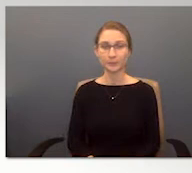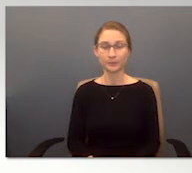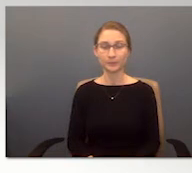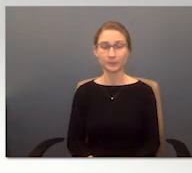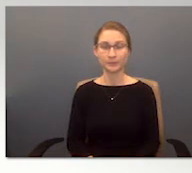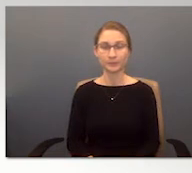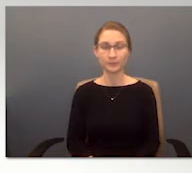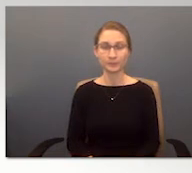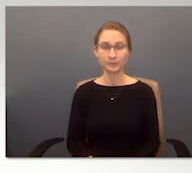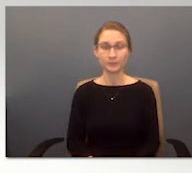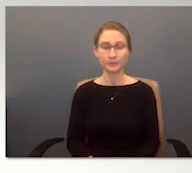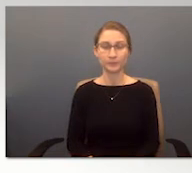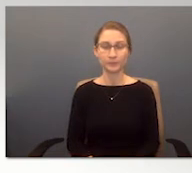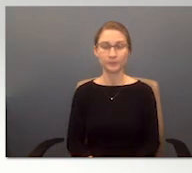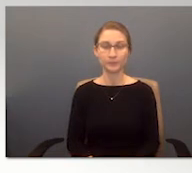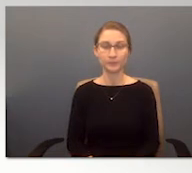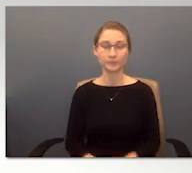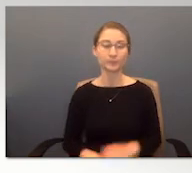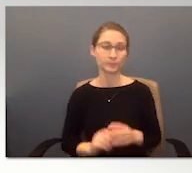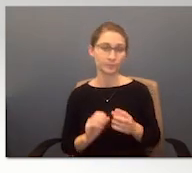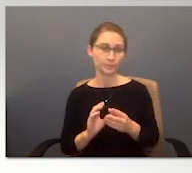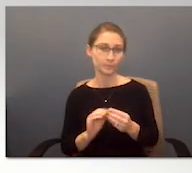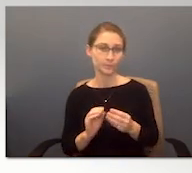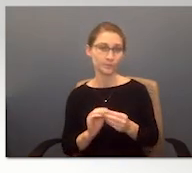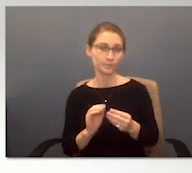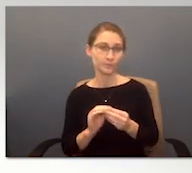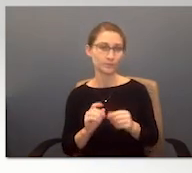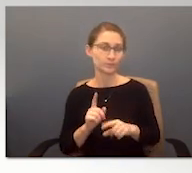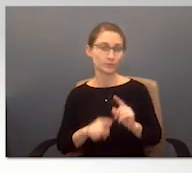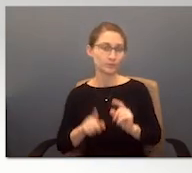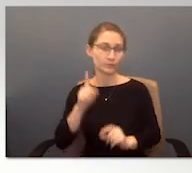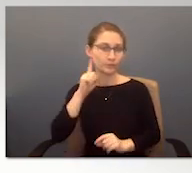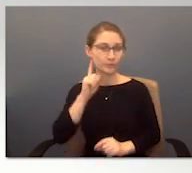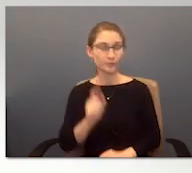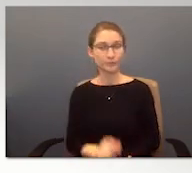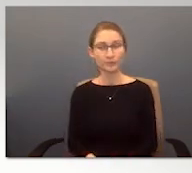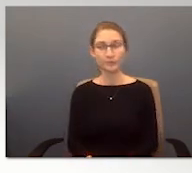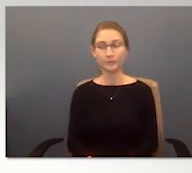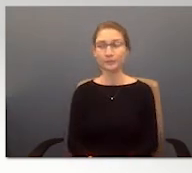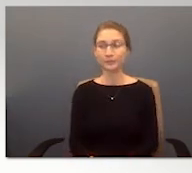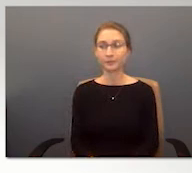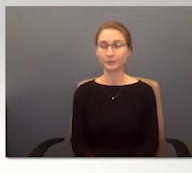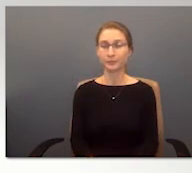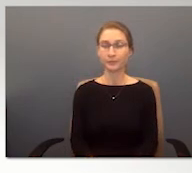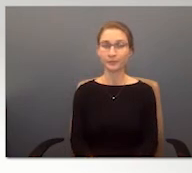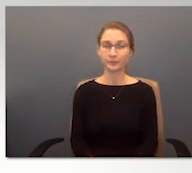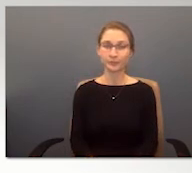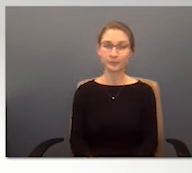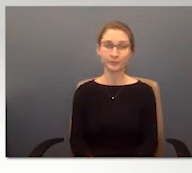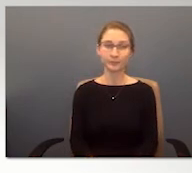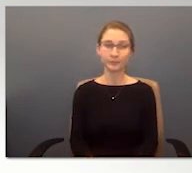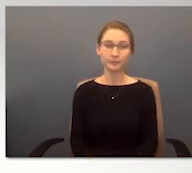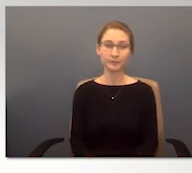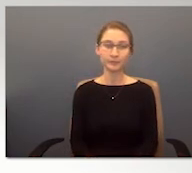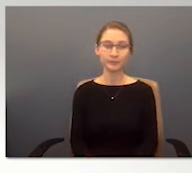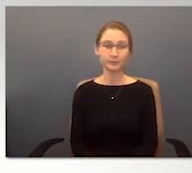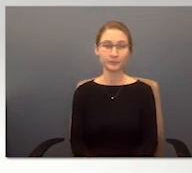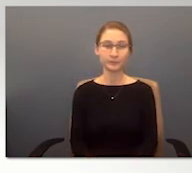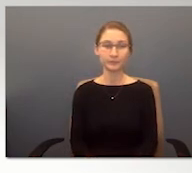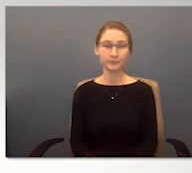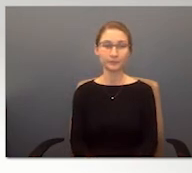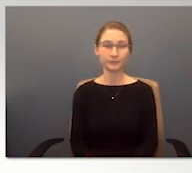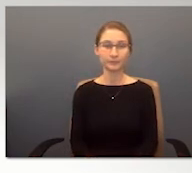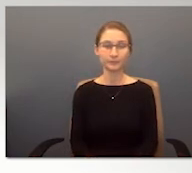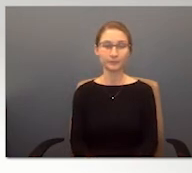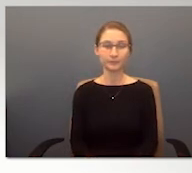have young themselves, moms that are 18, 19, 17 maybe, and they don't know to ask, so they kind of got, well, I'll just take what I get,